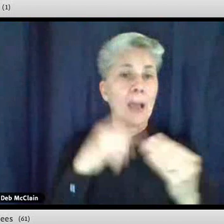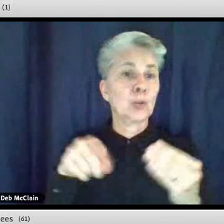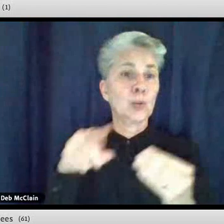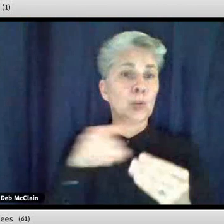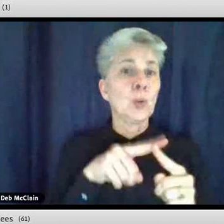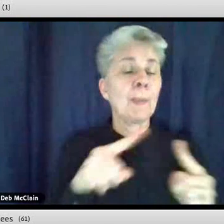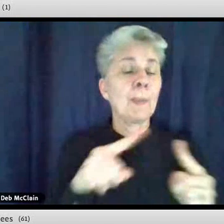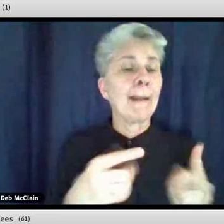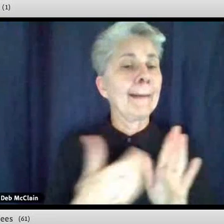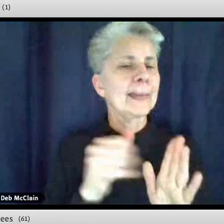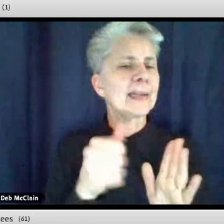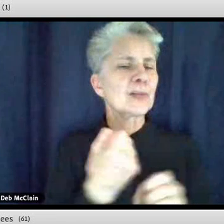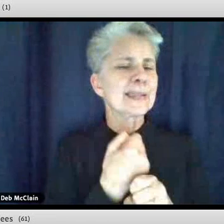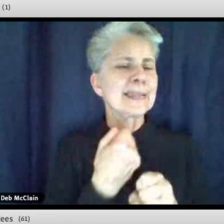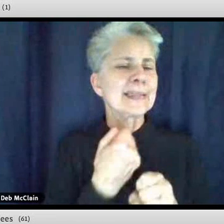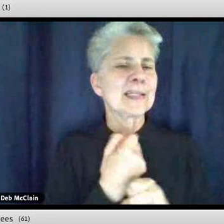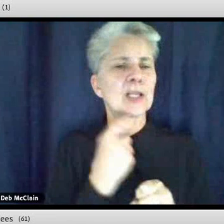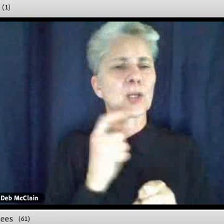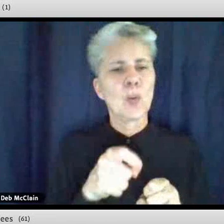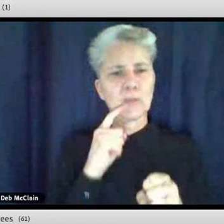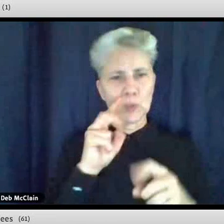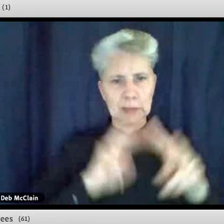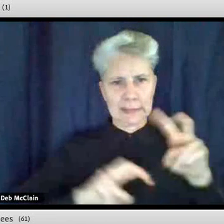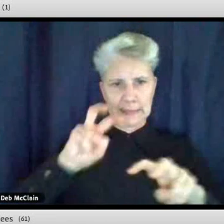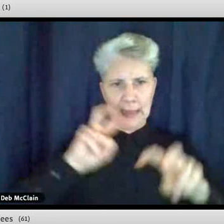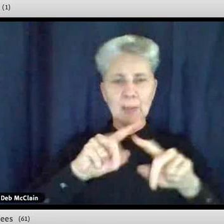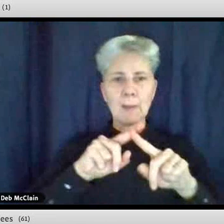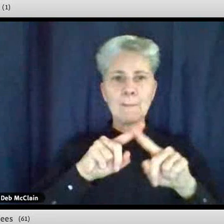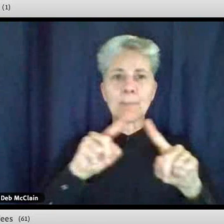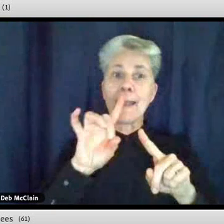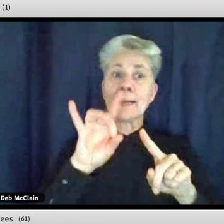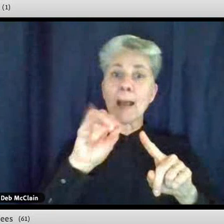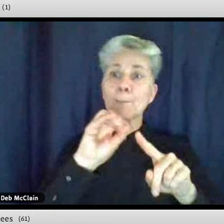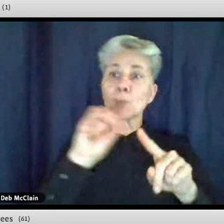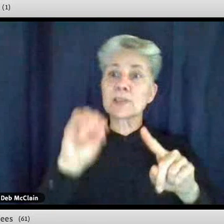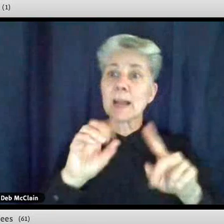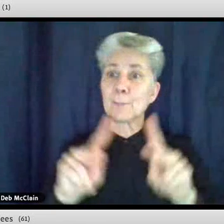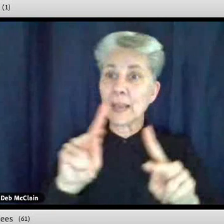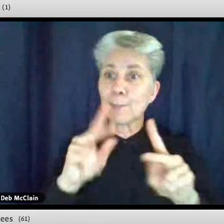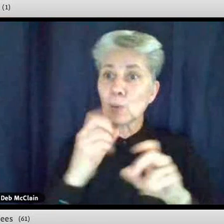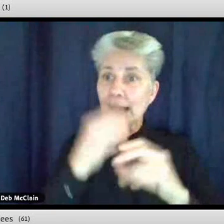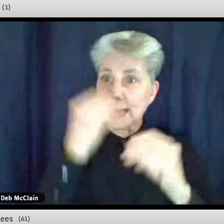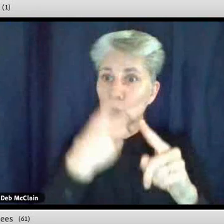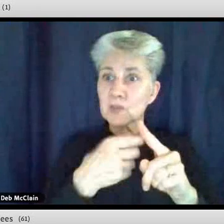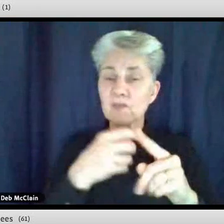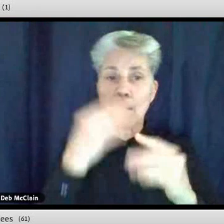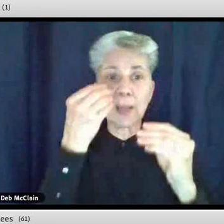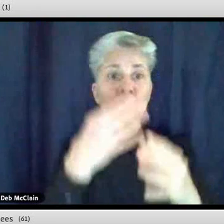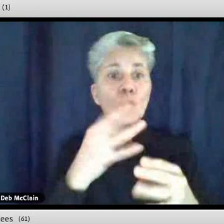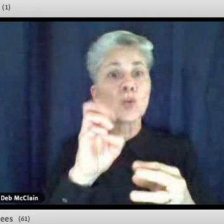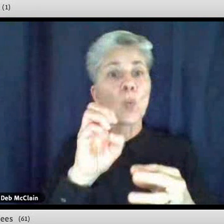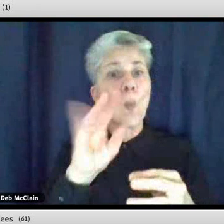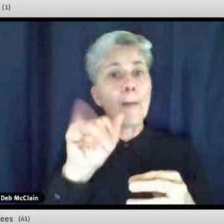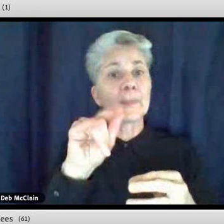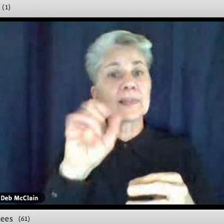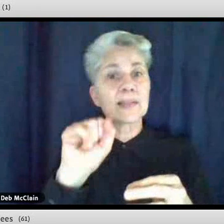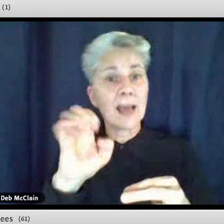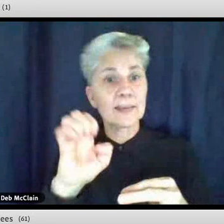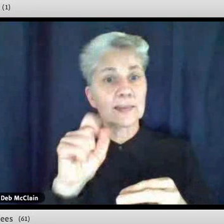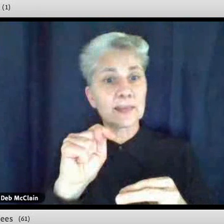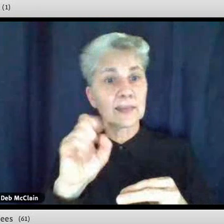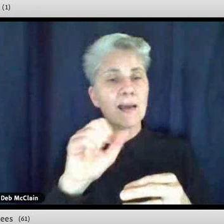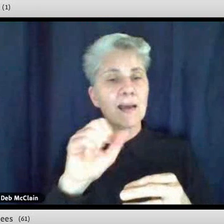This diagram just kind of struck home for me, and I don't know about you guys. Again, it's another statistic you'd have to examine, but